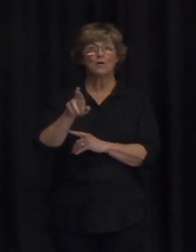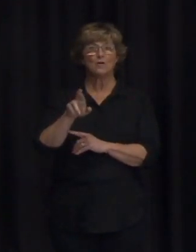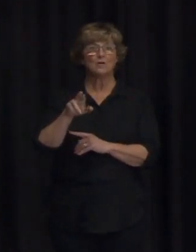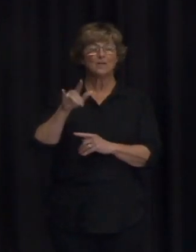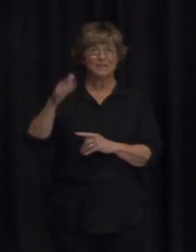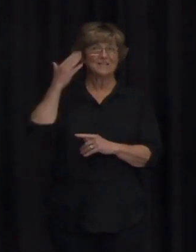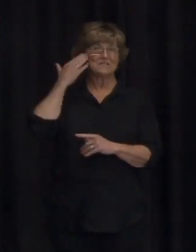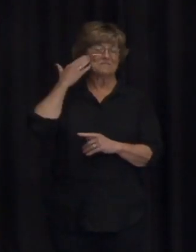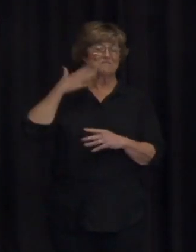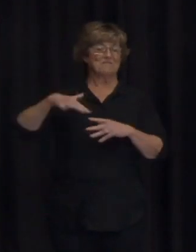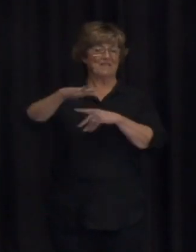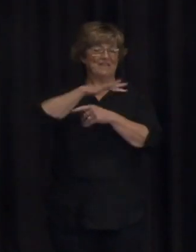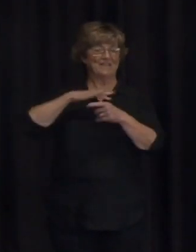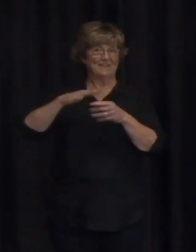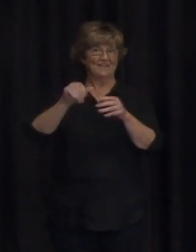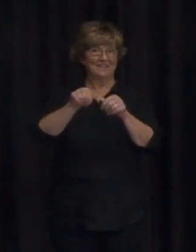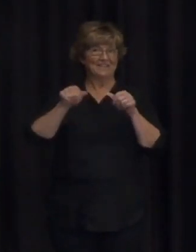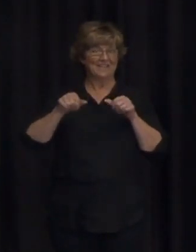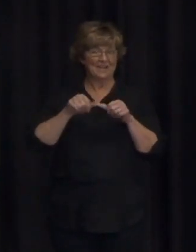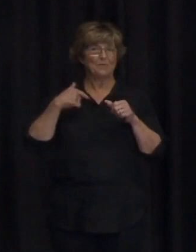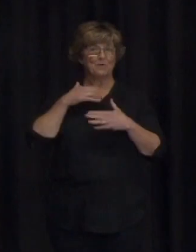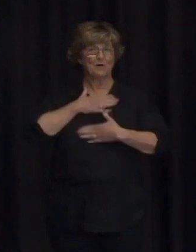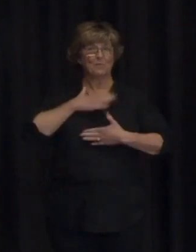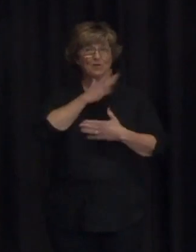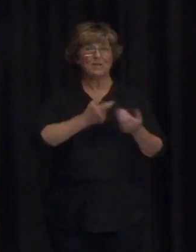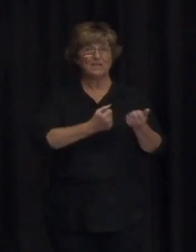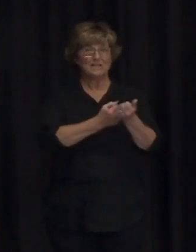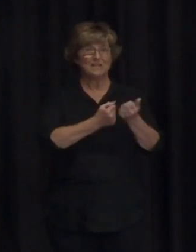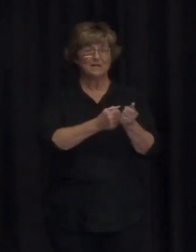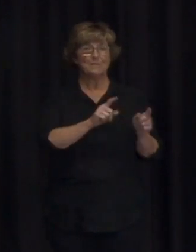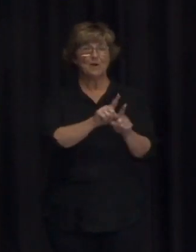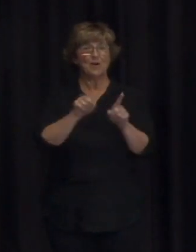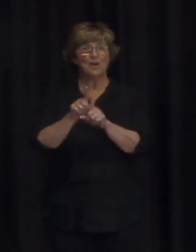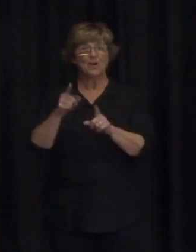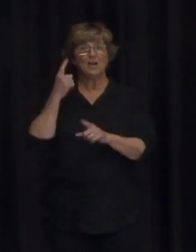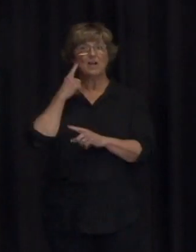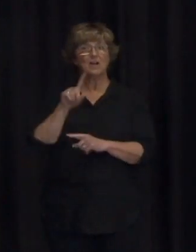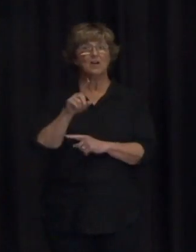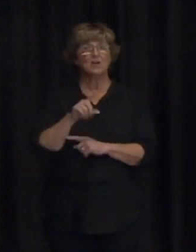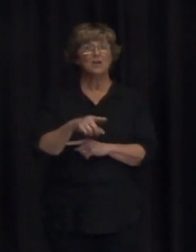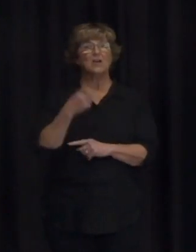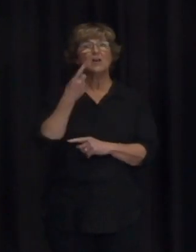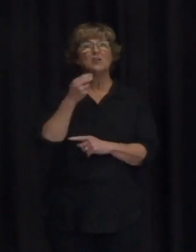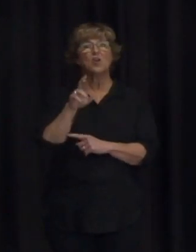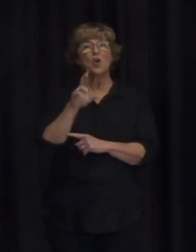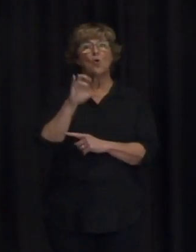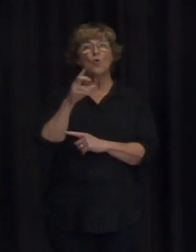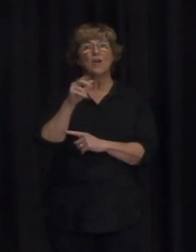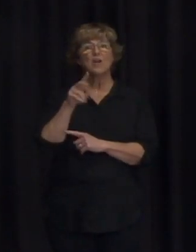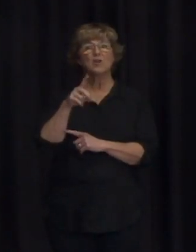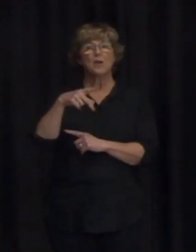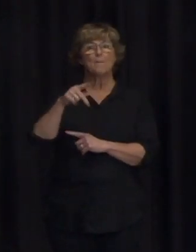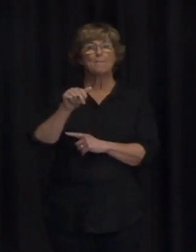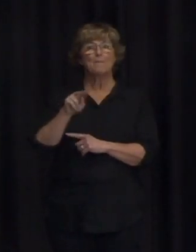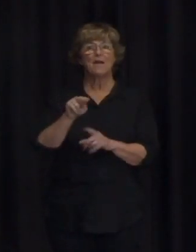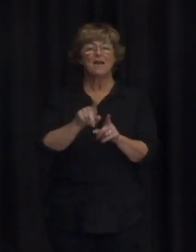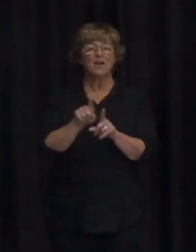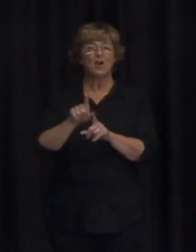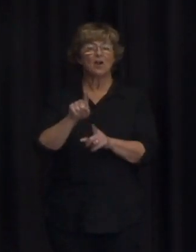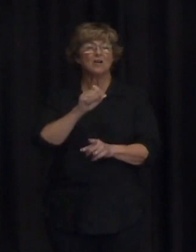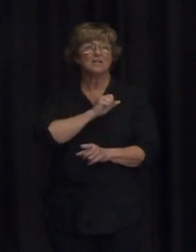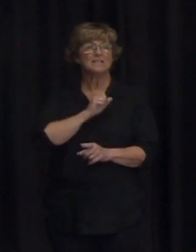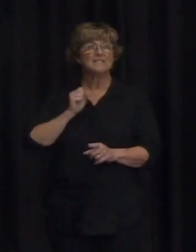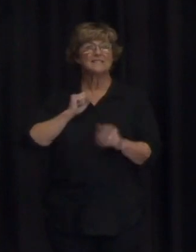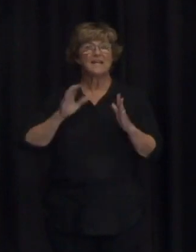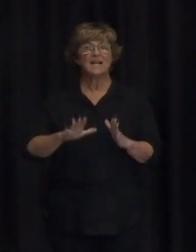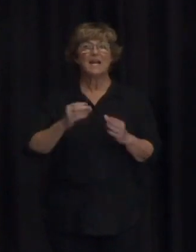and we appreciate all of his support. Same thing we can say for Dr. Richard Pan, a local senator. And we have a